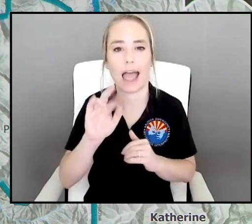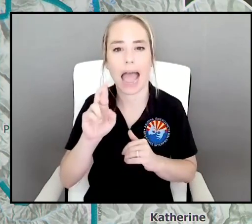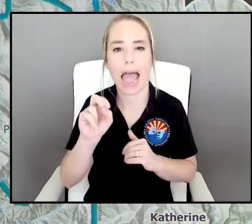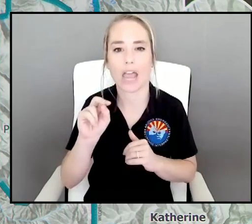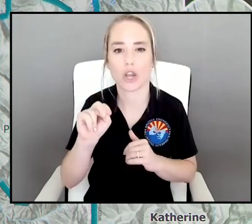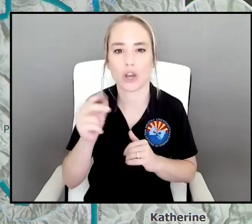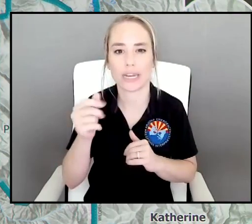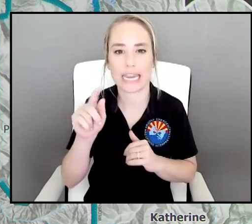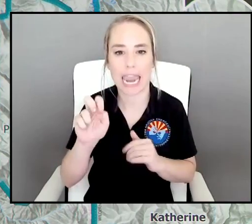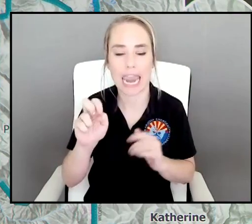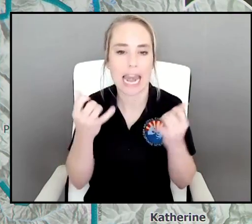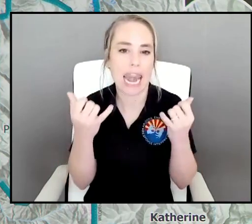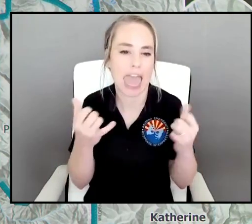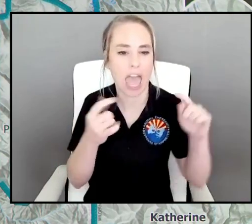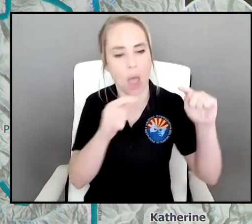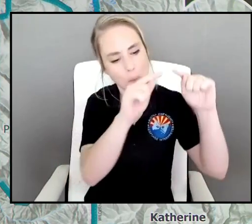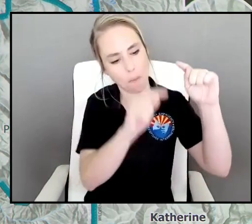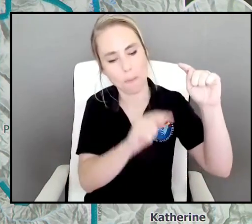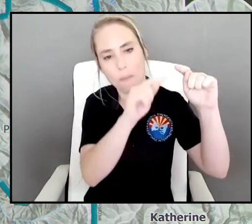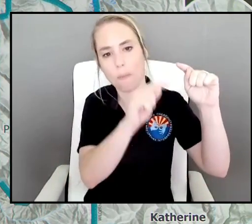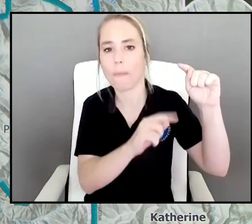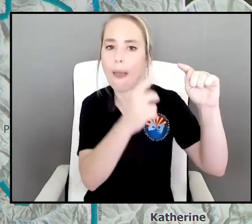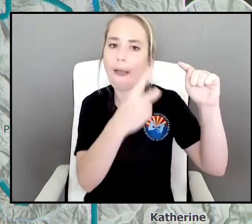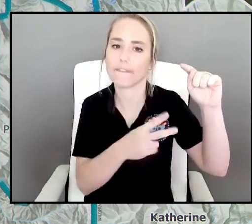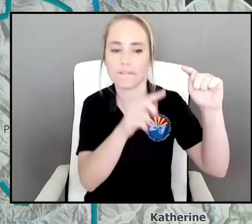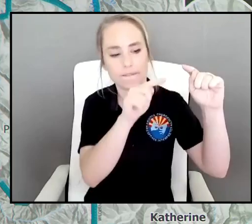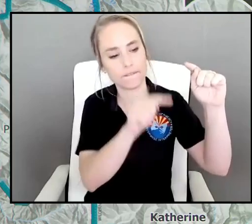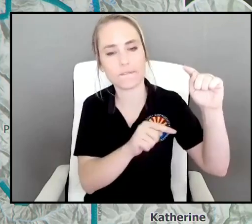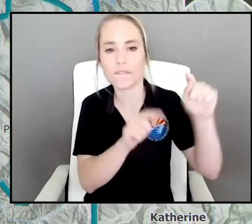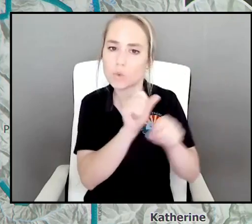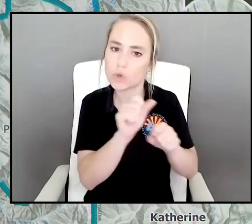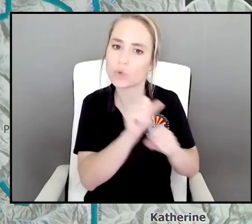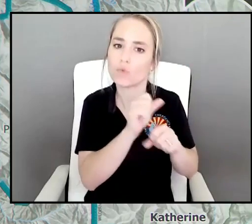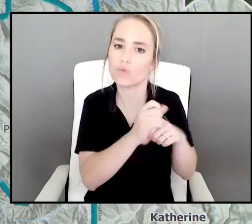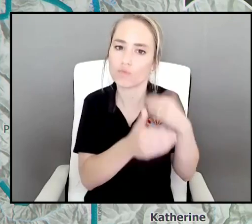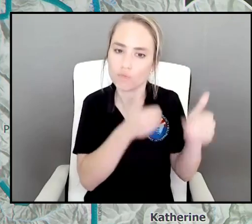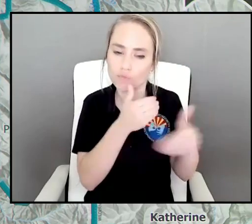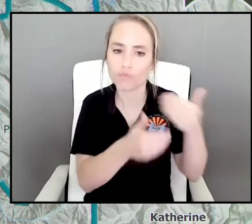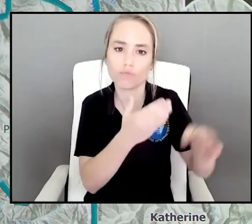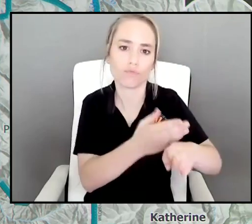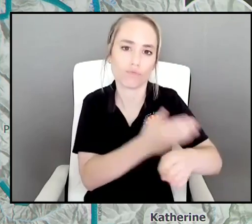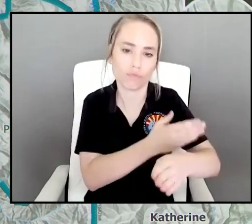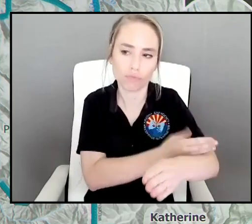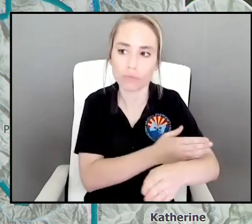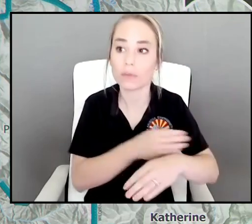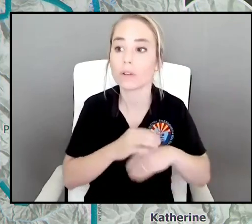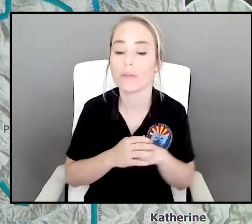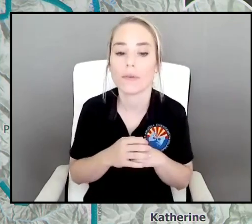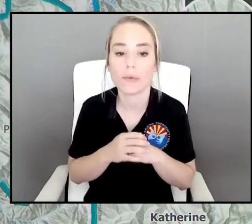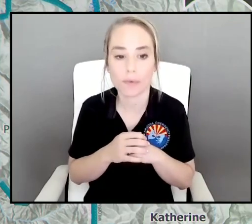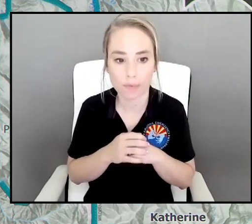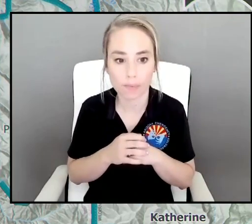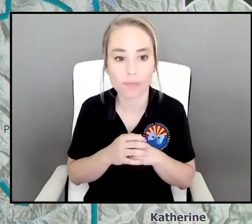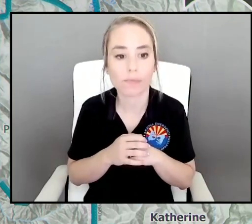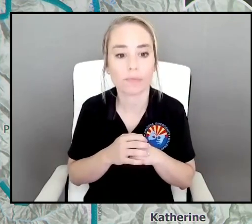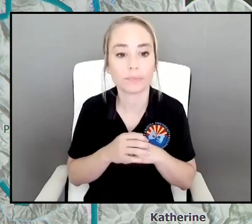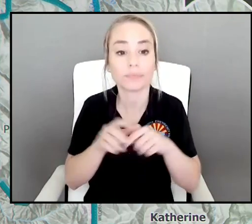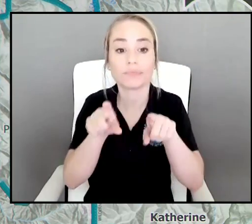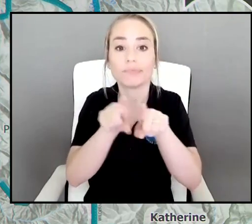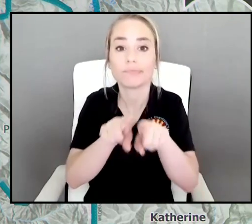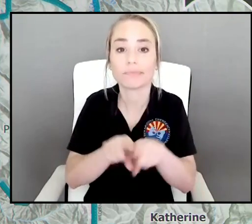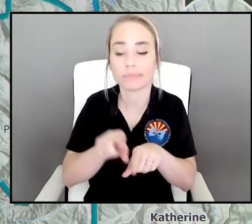down to Iron Gate right now. They're making good progress. There's also a series of dozer lines that come